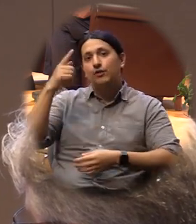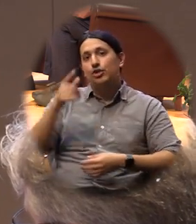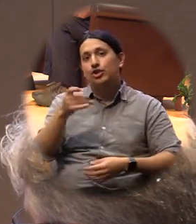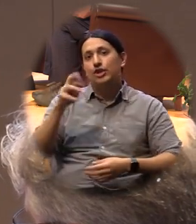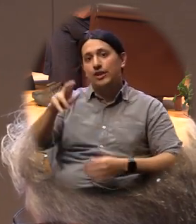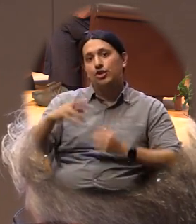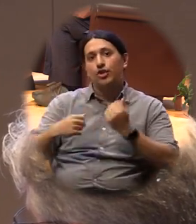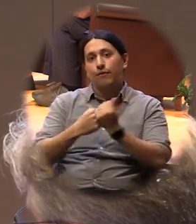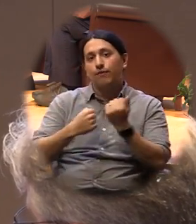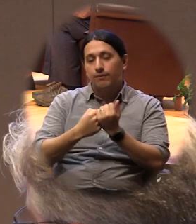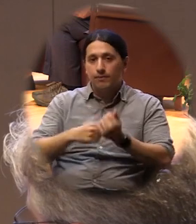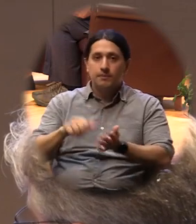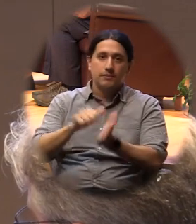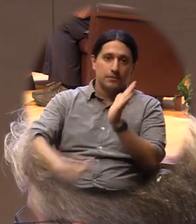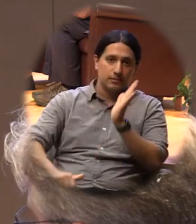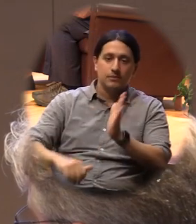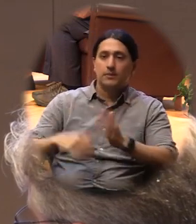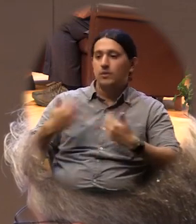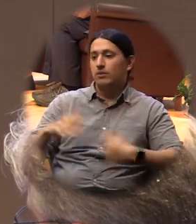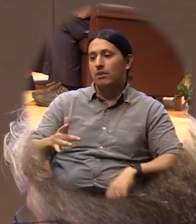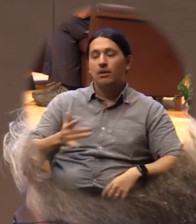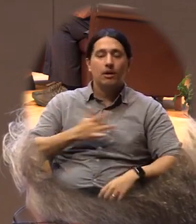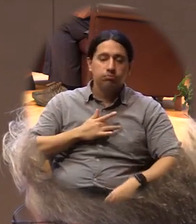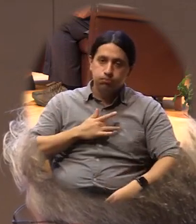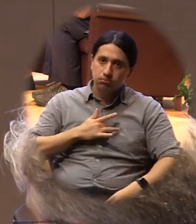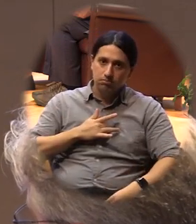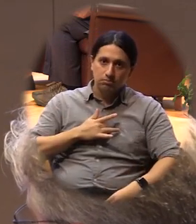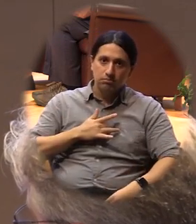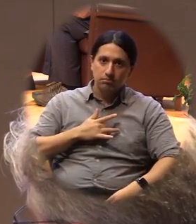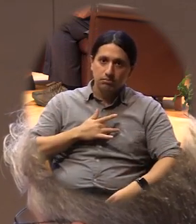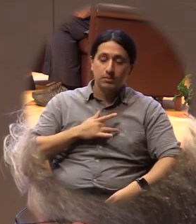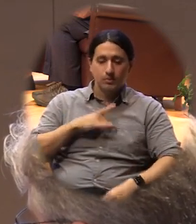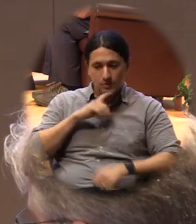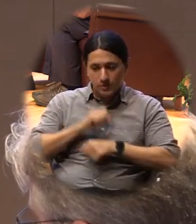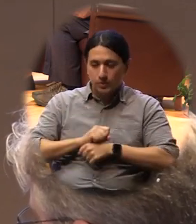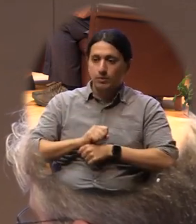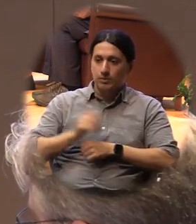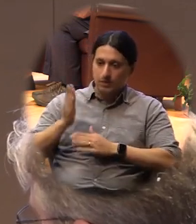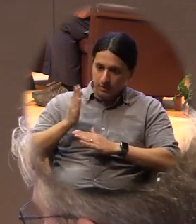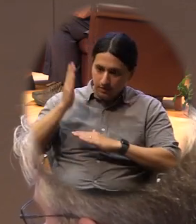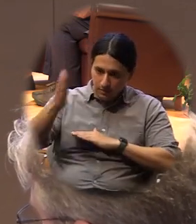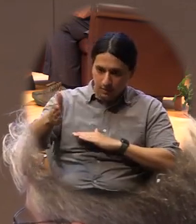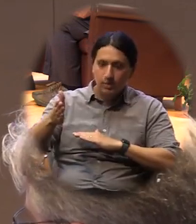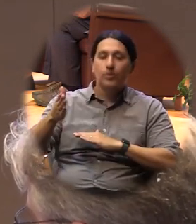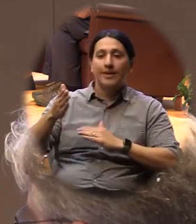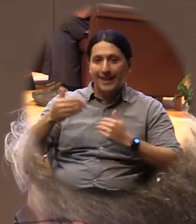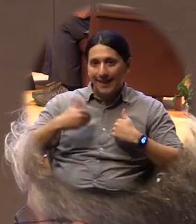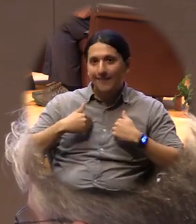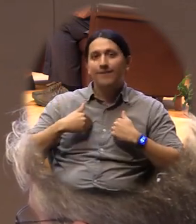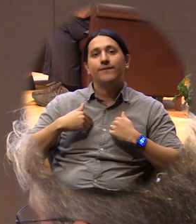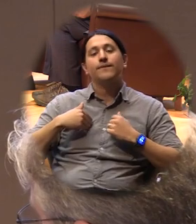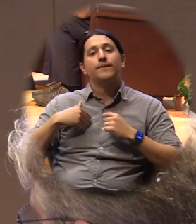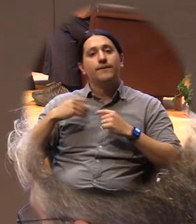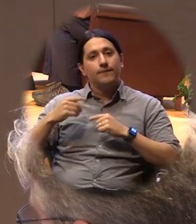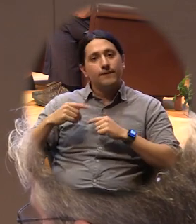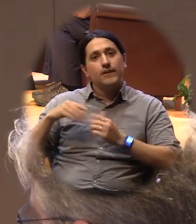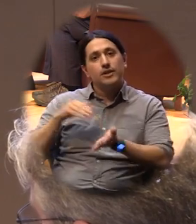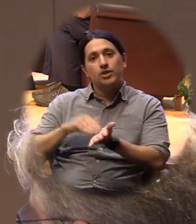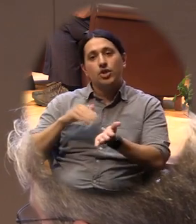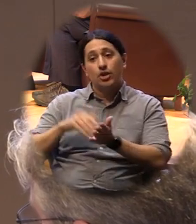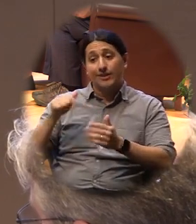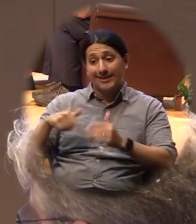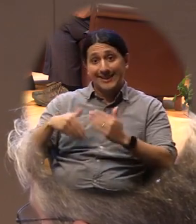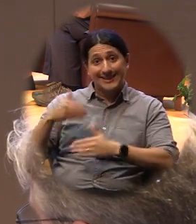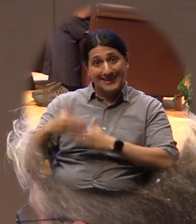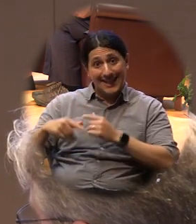very heartwarming to me, very encouraging that there are going to be doctors in this next generation who, it wasn't